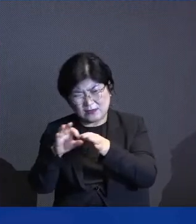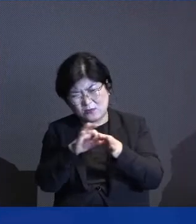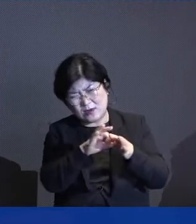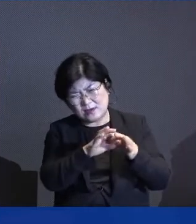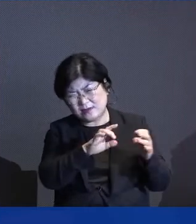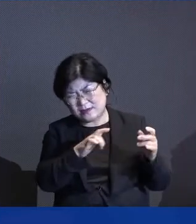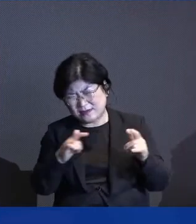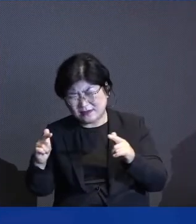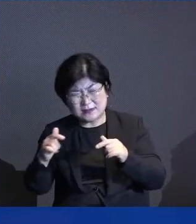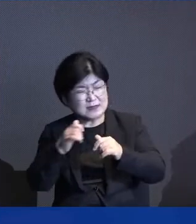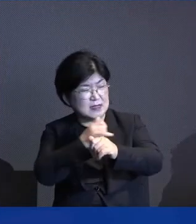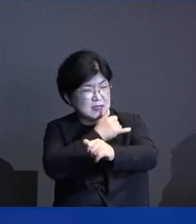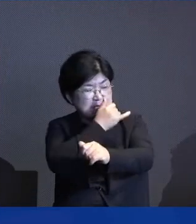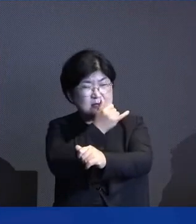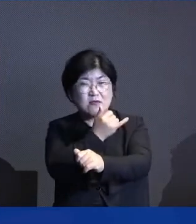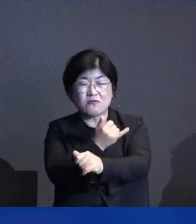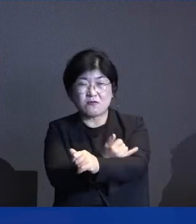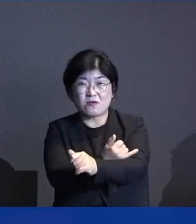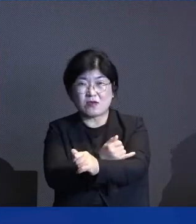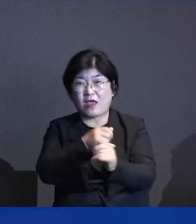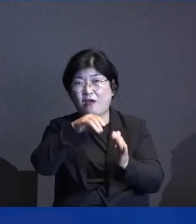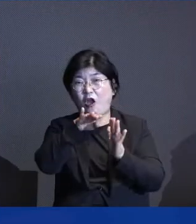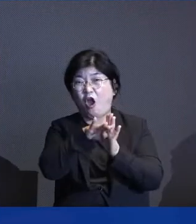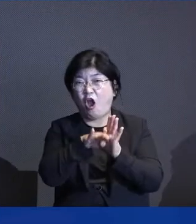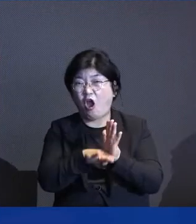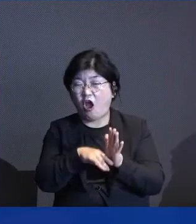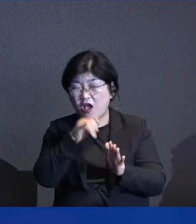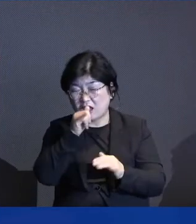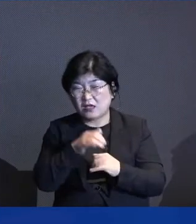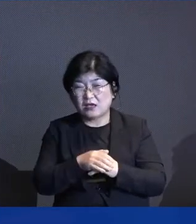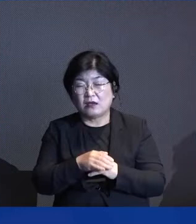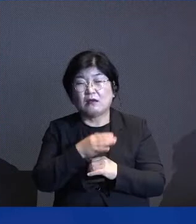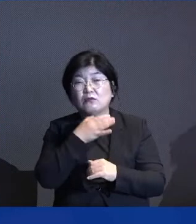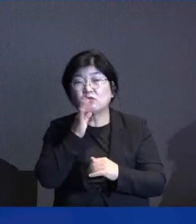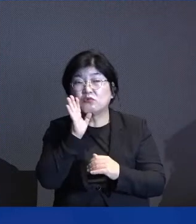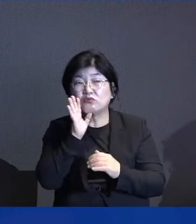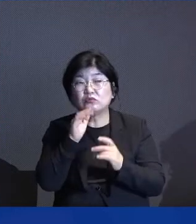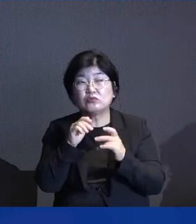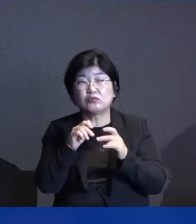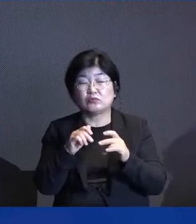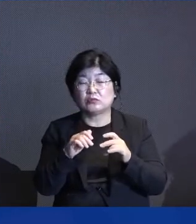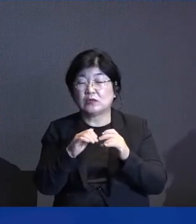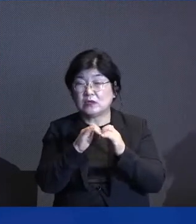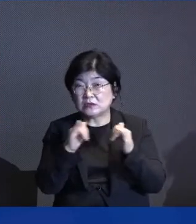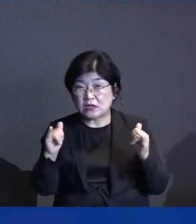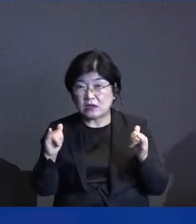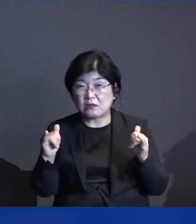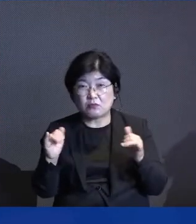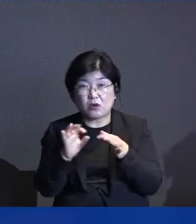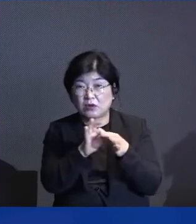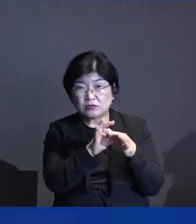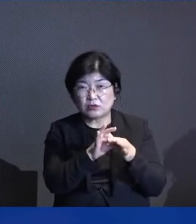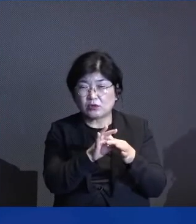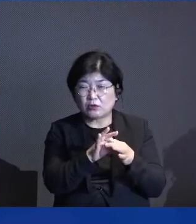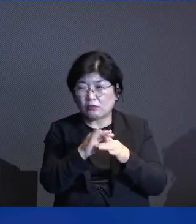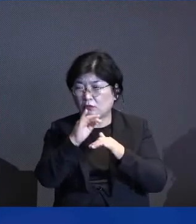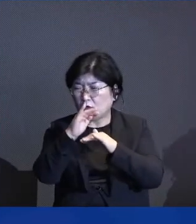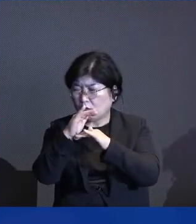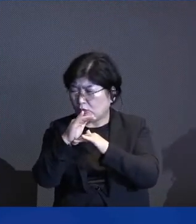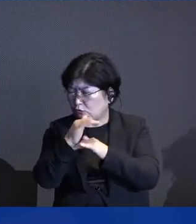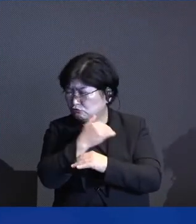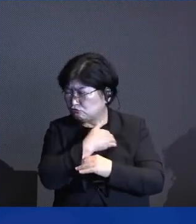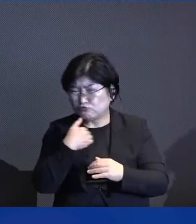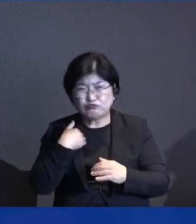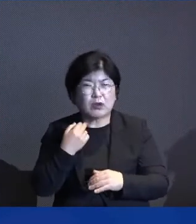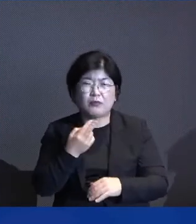disabilities. So we need to ensure that every individual within the population of older adults